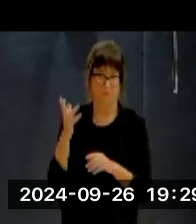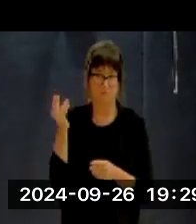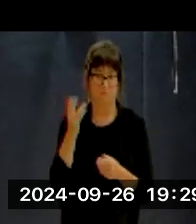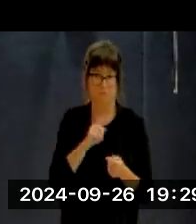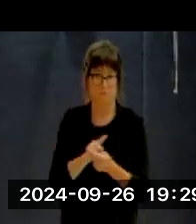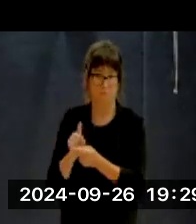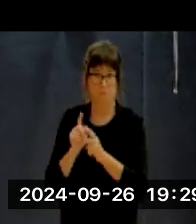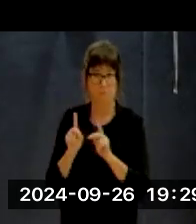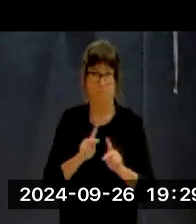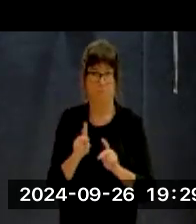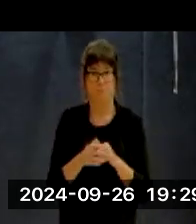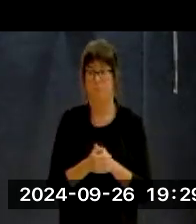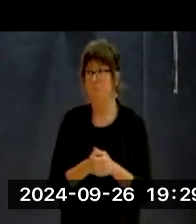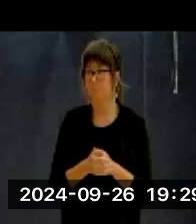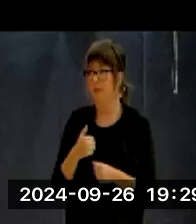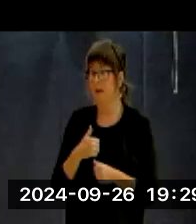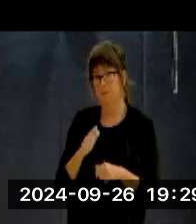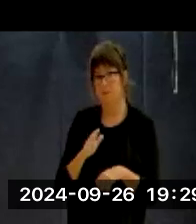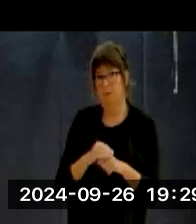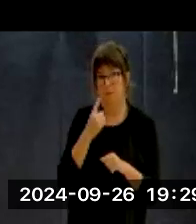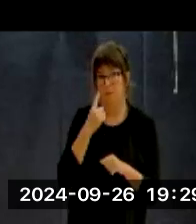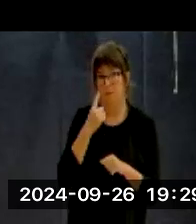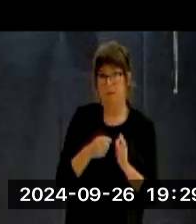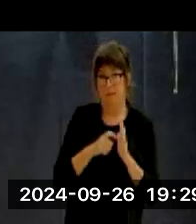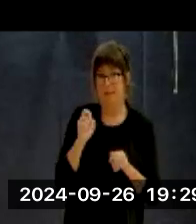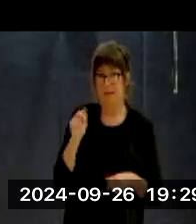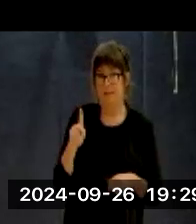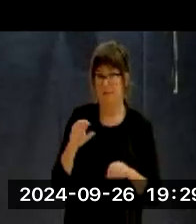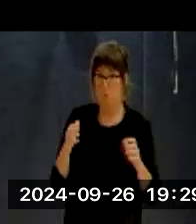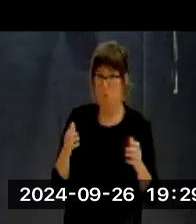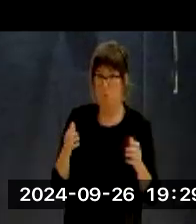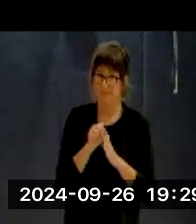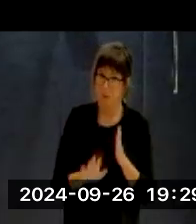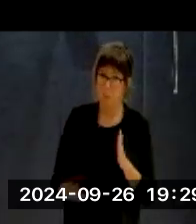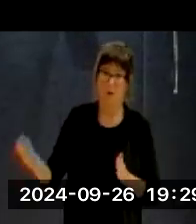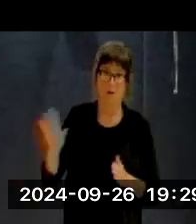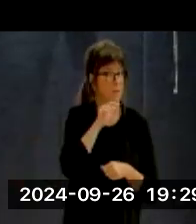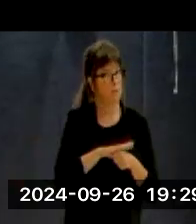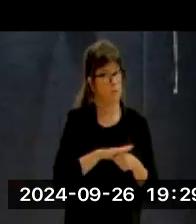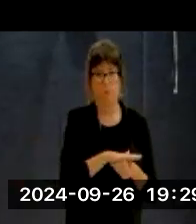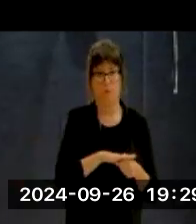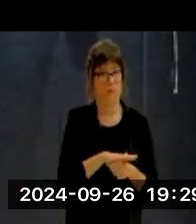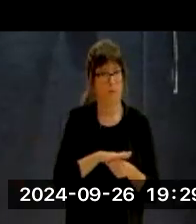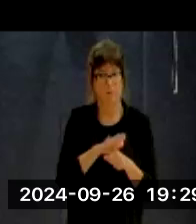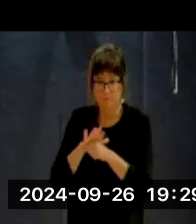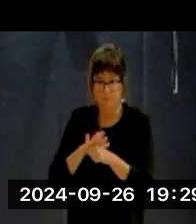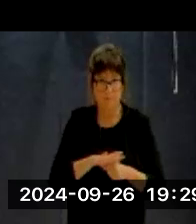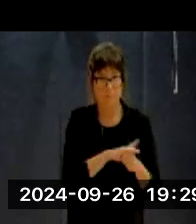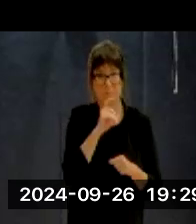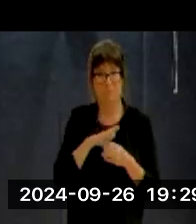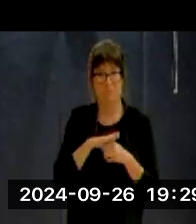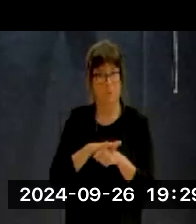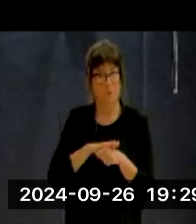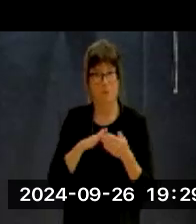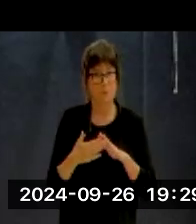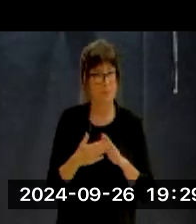I would call for a mandated task force that is statewide and not local, because the local communities are